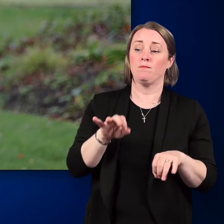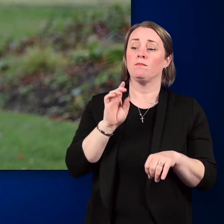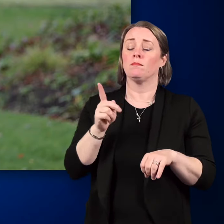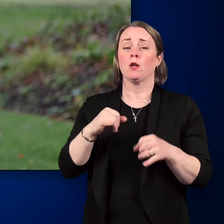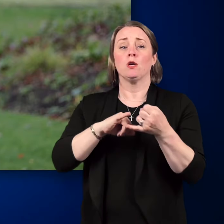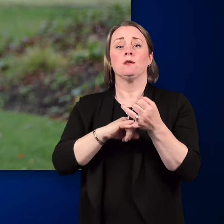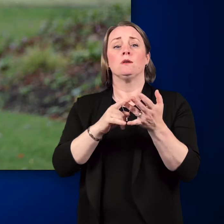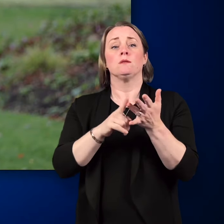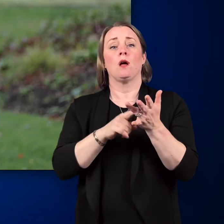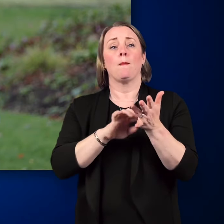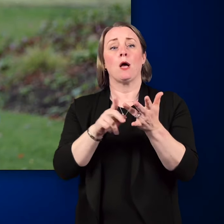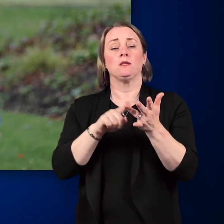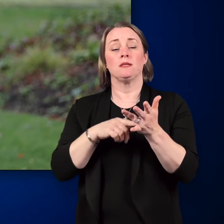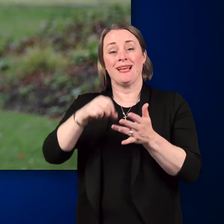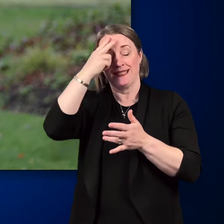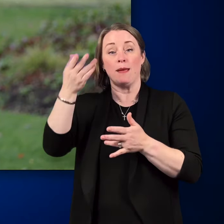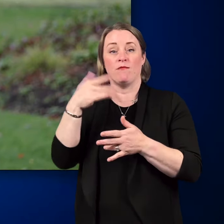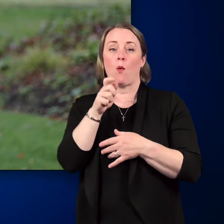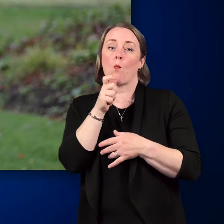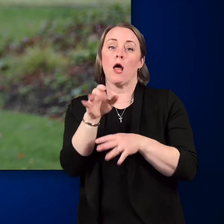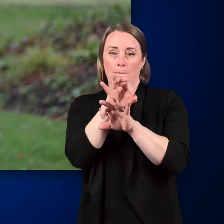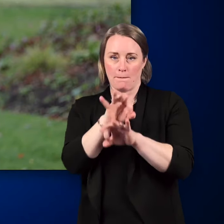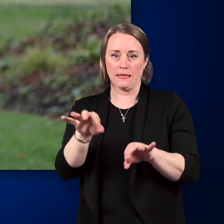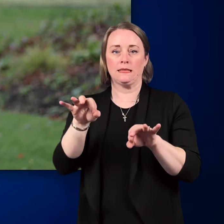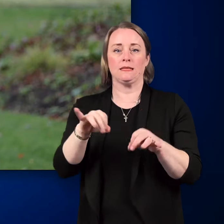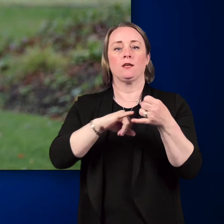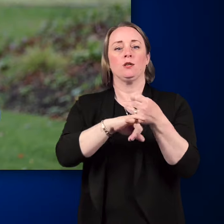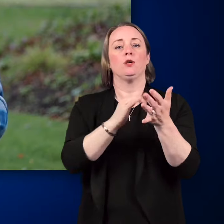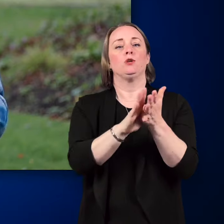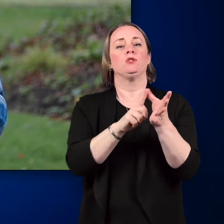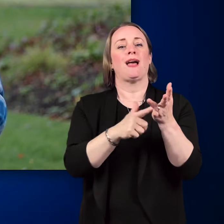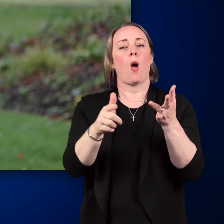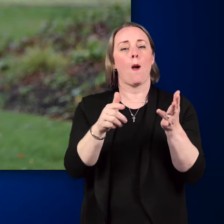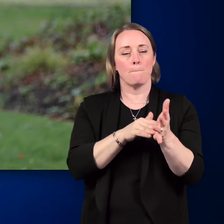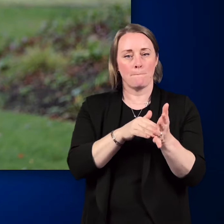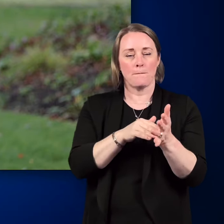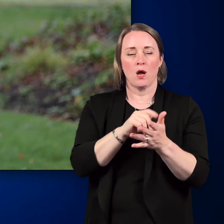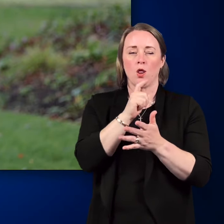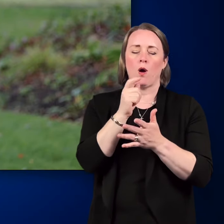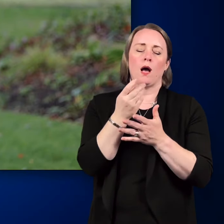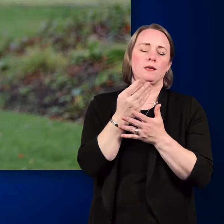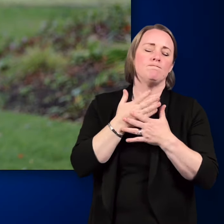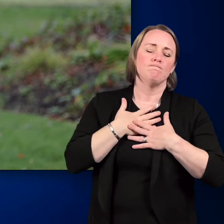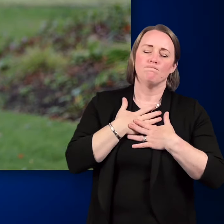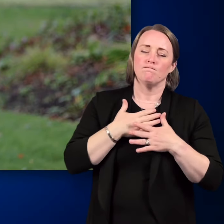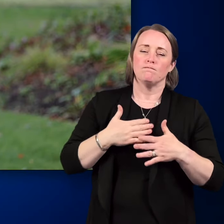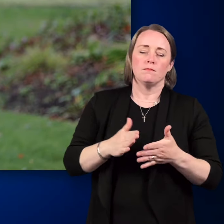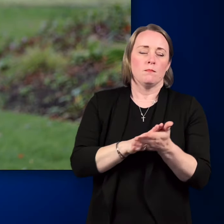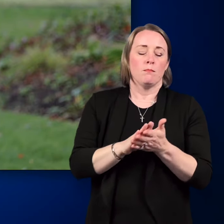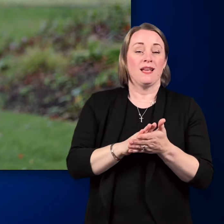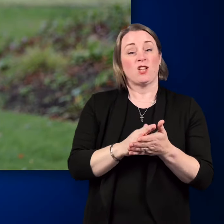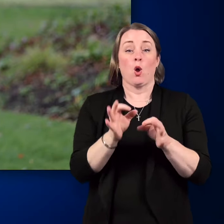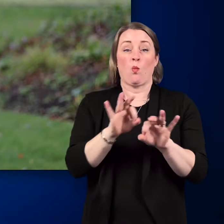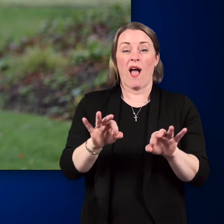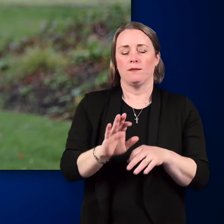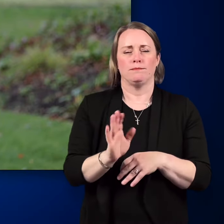for peace, shalom. And it's a very rich word. It means when everything comes into harmony.